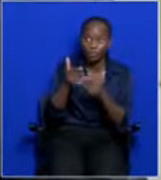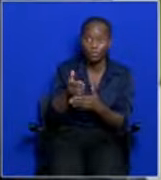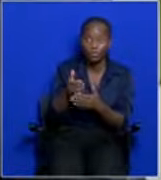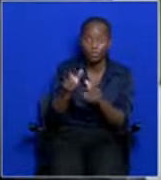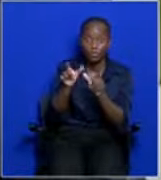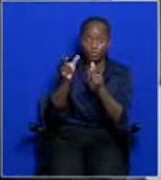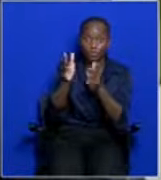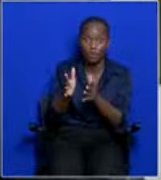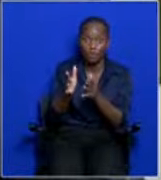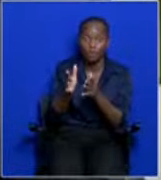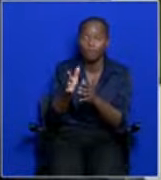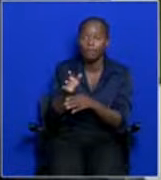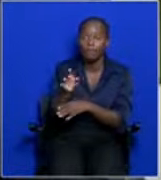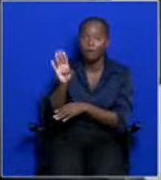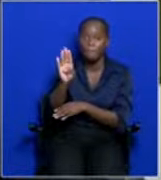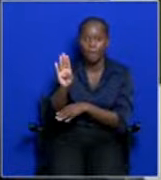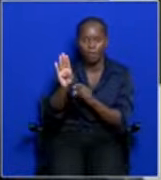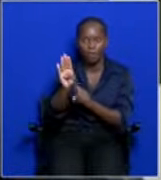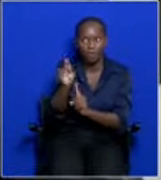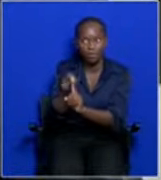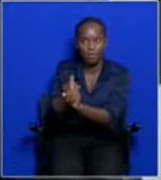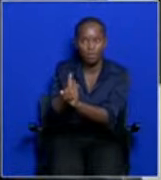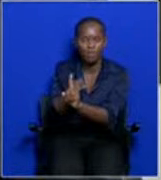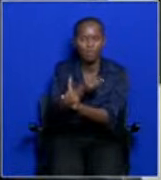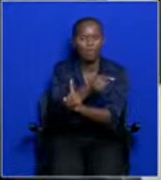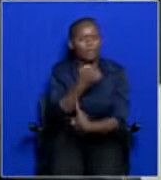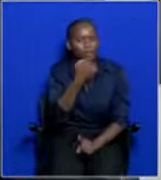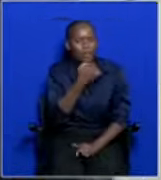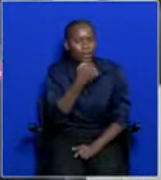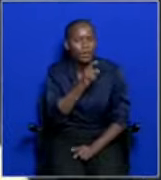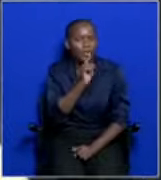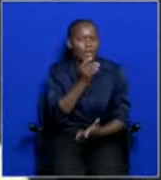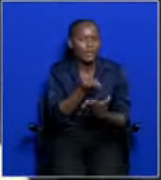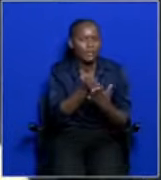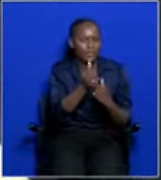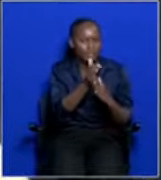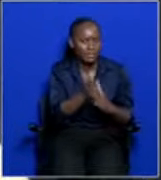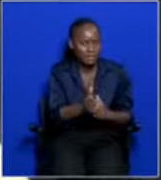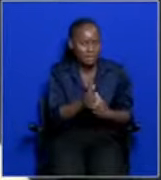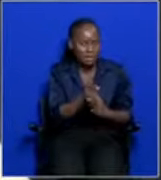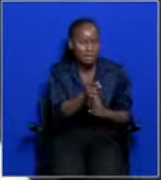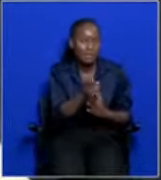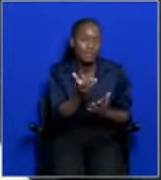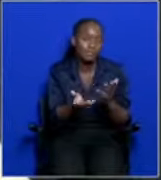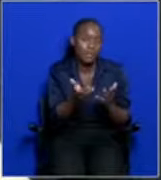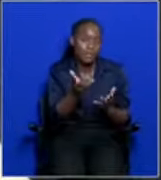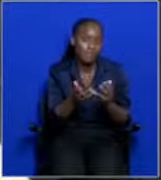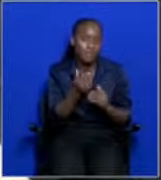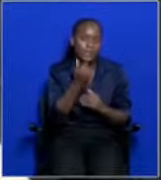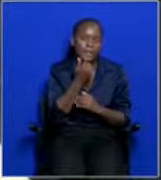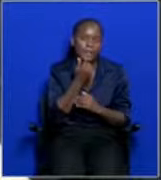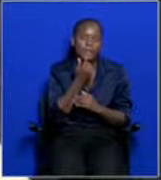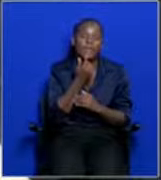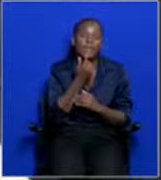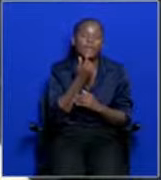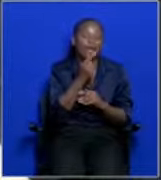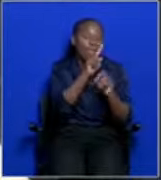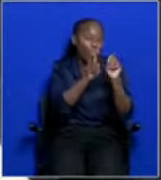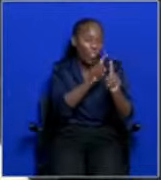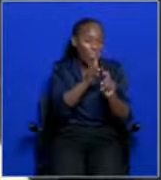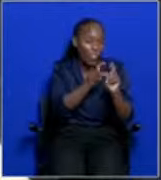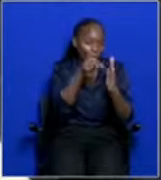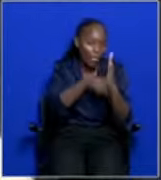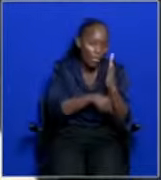Ms. Silo, that this is something that will be canvassed with Mr. Kiefela. Yes, ma'am. But I would like